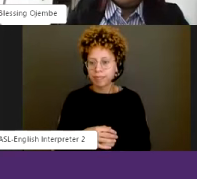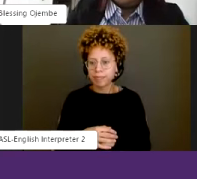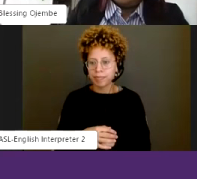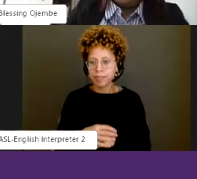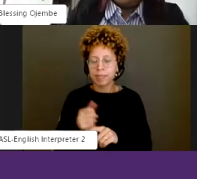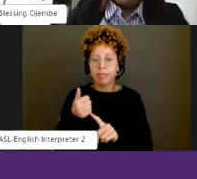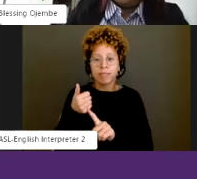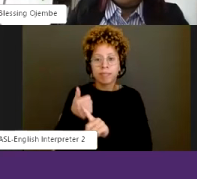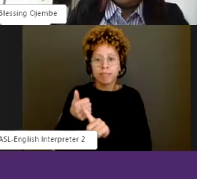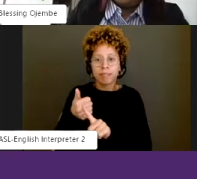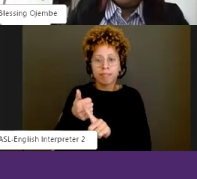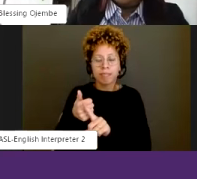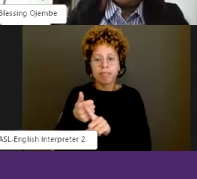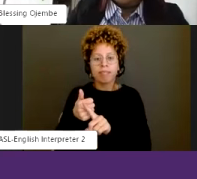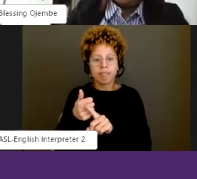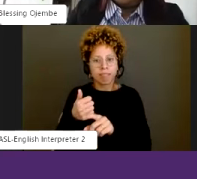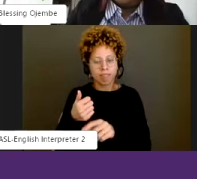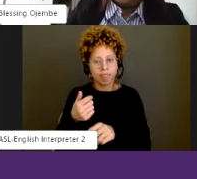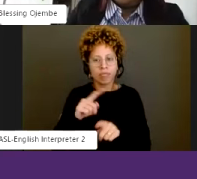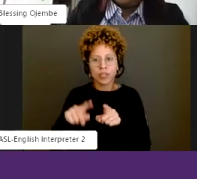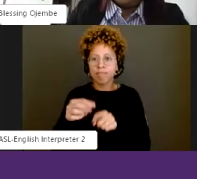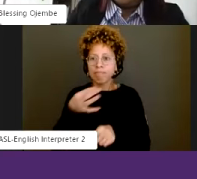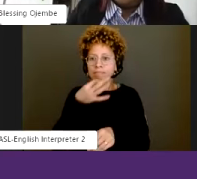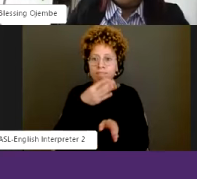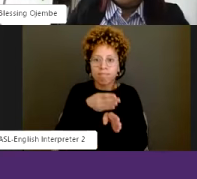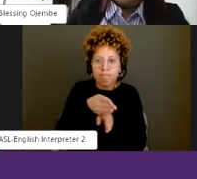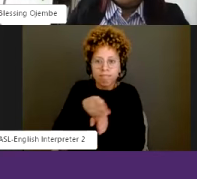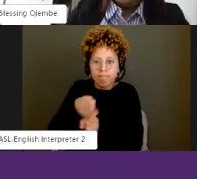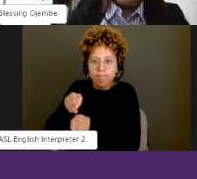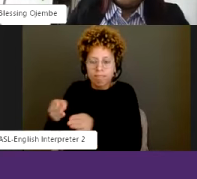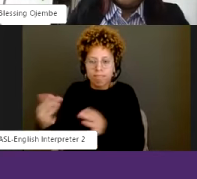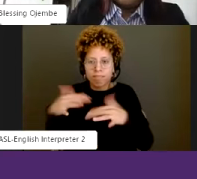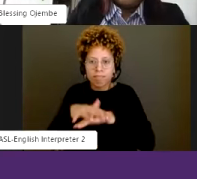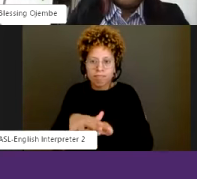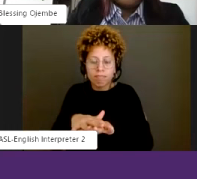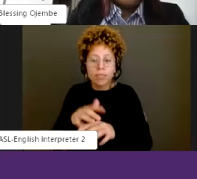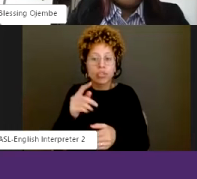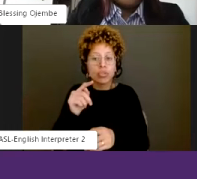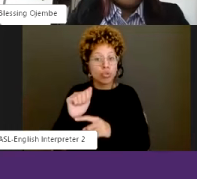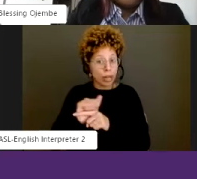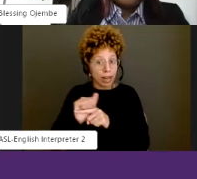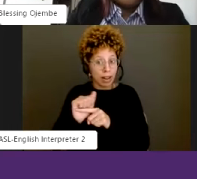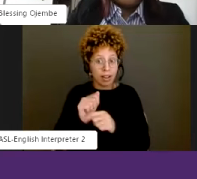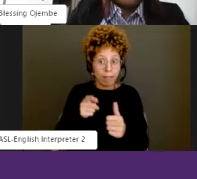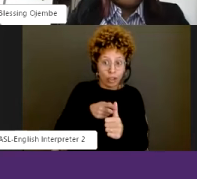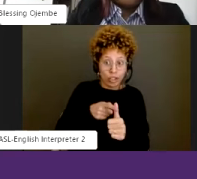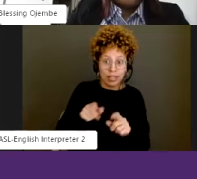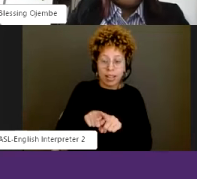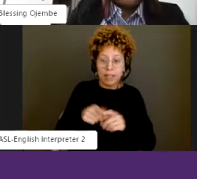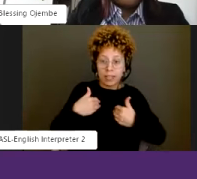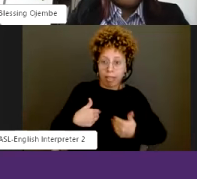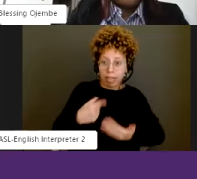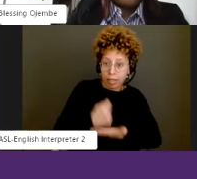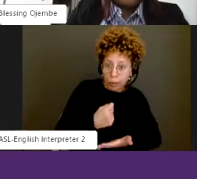He gained interdisciplinary expertise by training as a physiotherapist. He